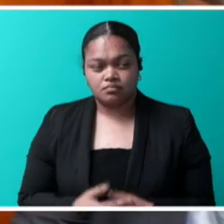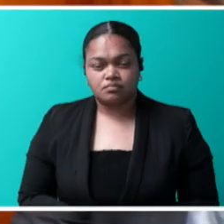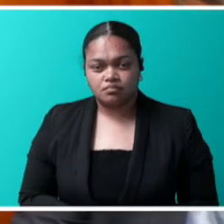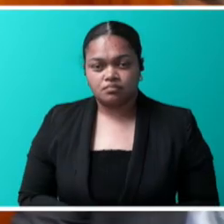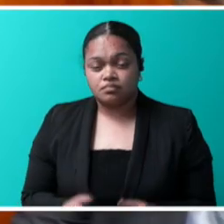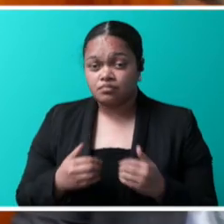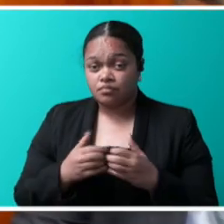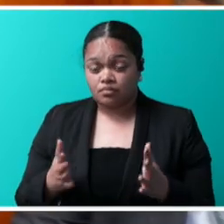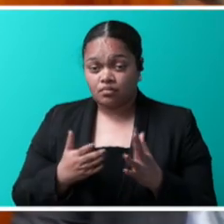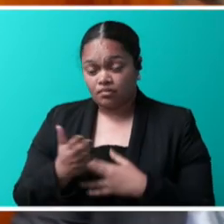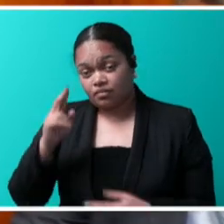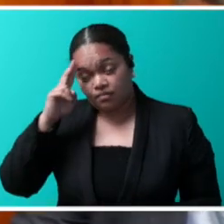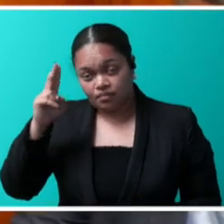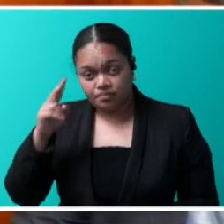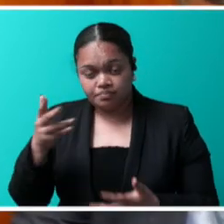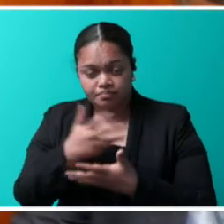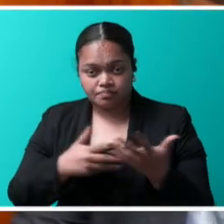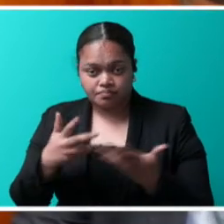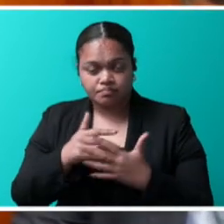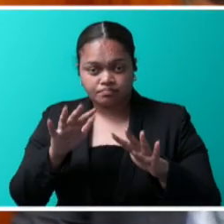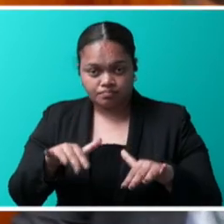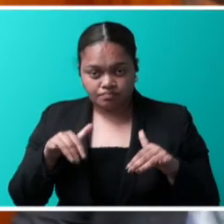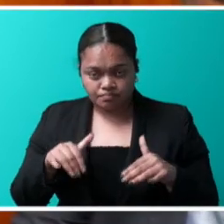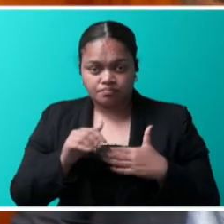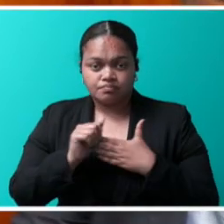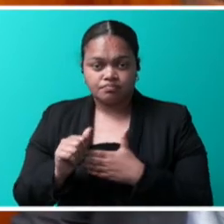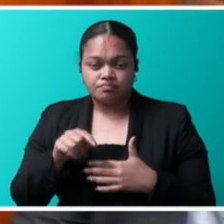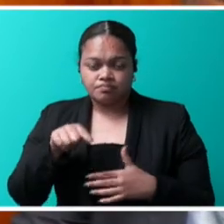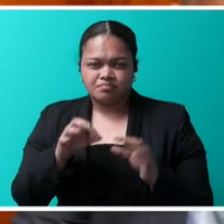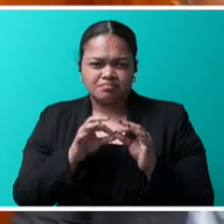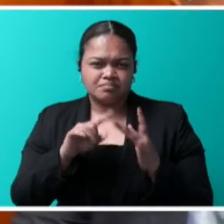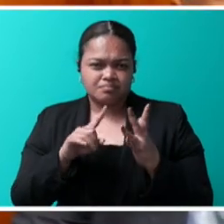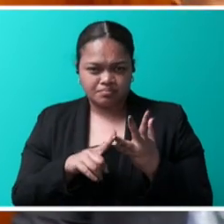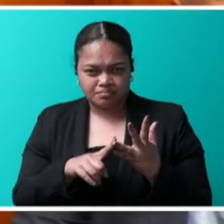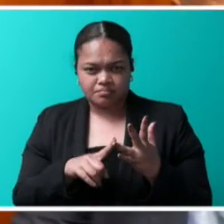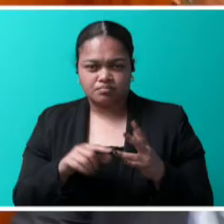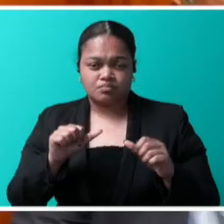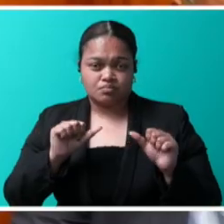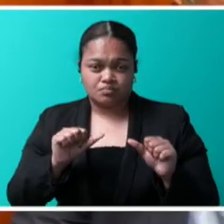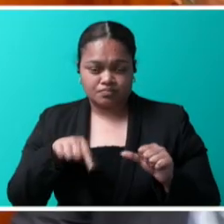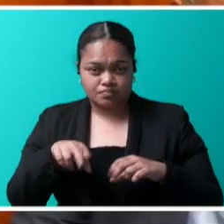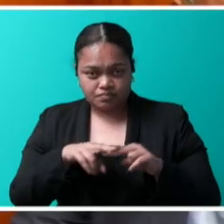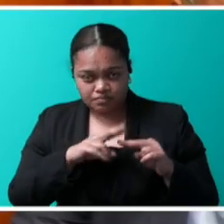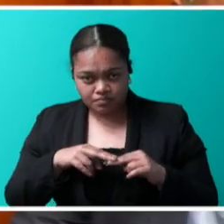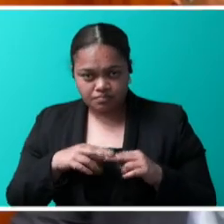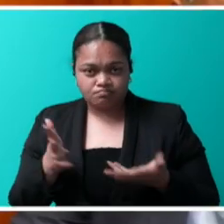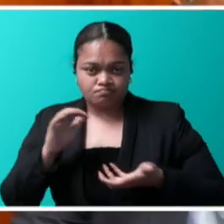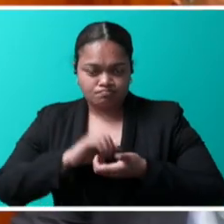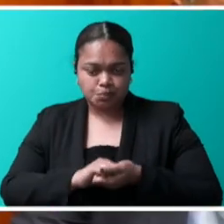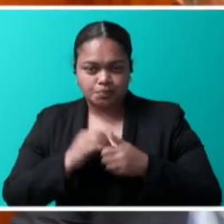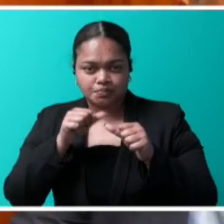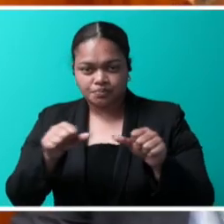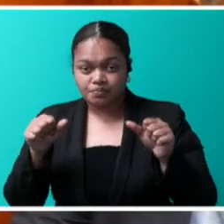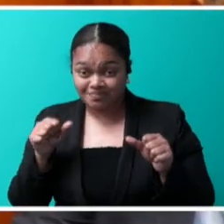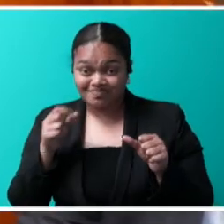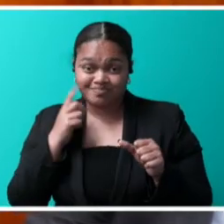commemorated through the National Dialogue Forum led by Biosecurity of Fiji and in partnership with Ministry of Agriculture, Waterways